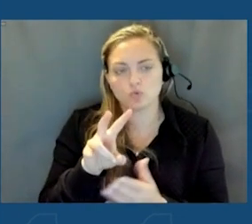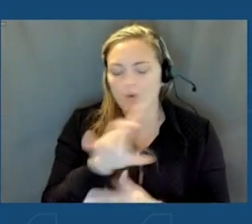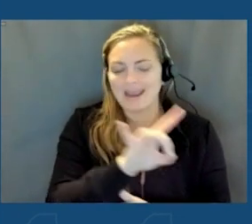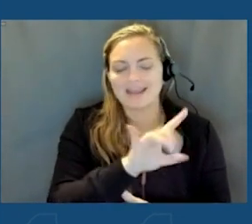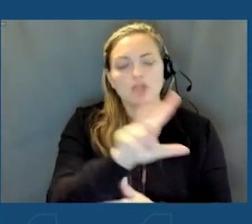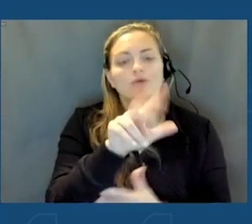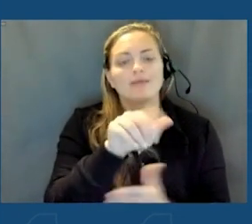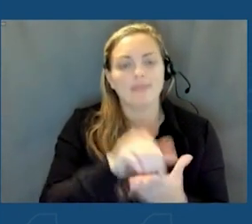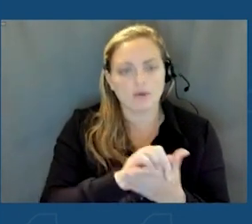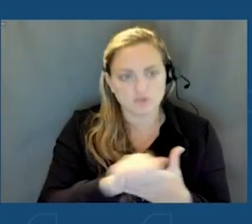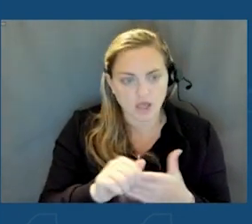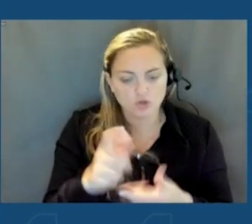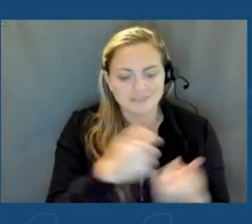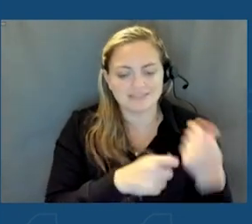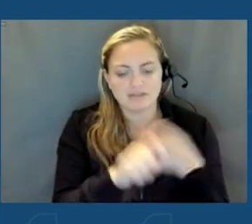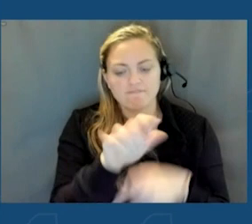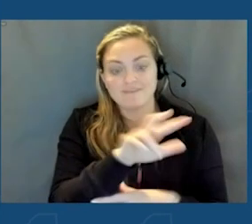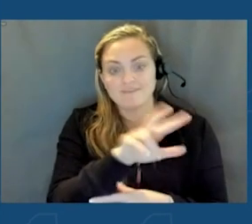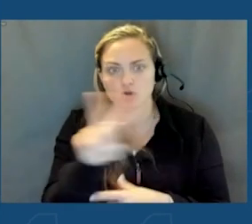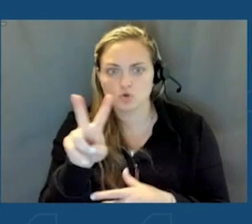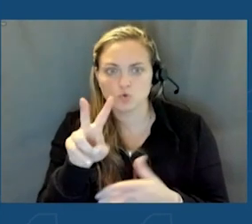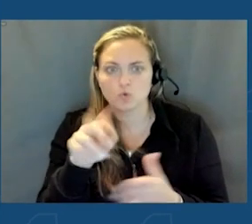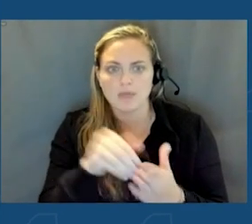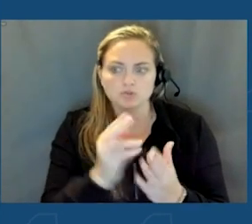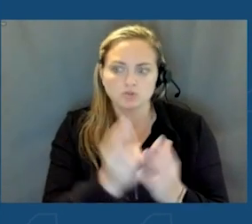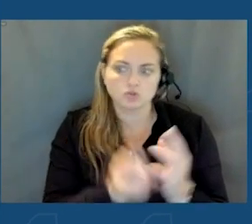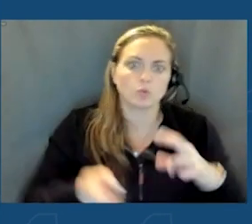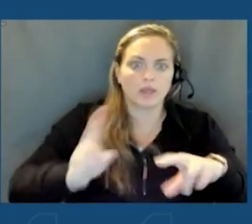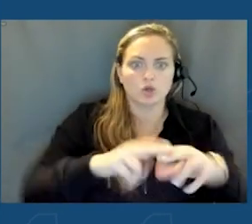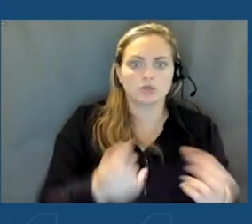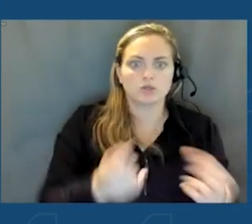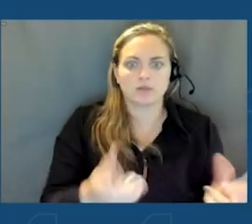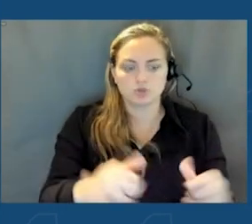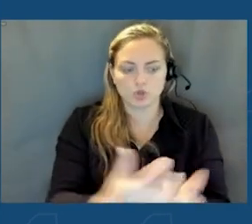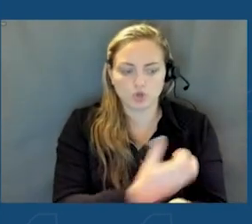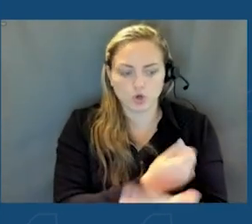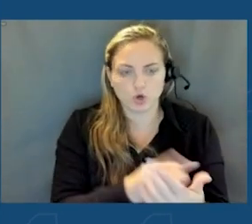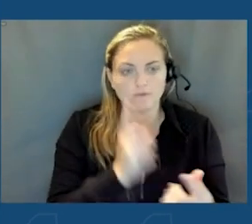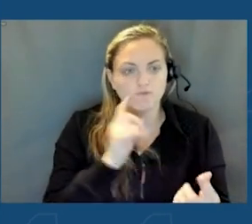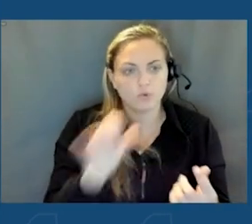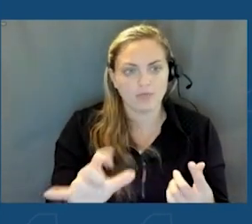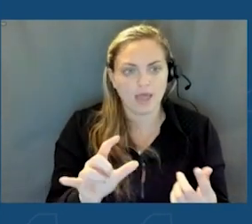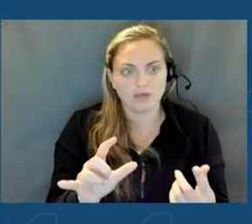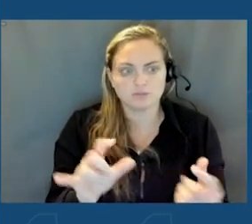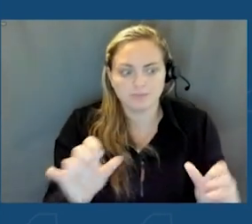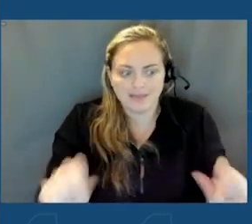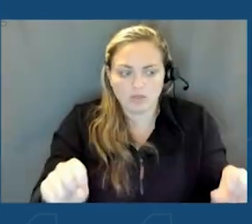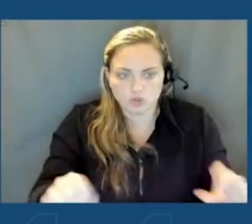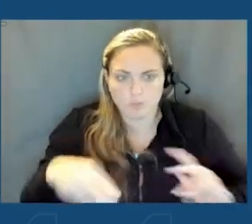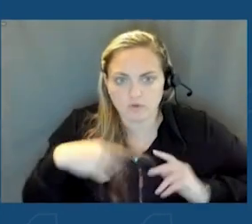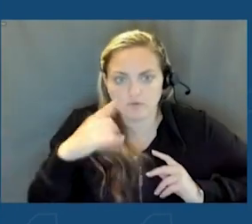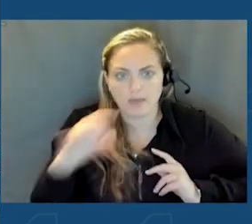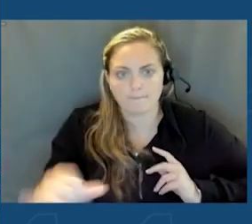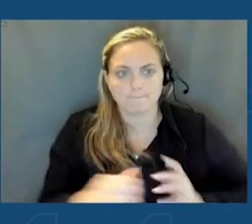$83,000 instead of $52,000. So we've filled in that gap from people earning $52,000 to